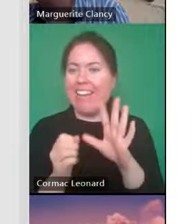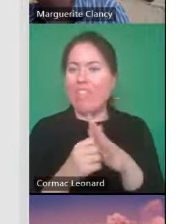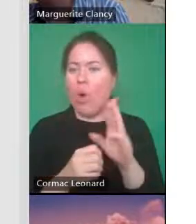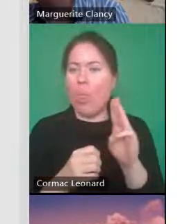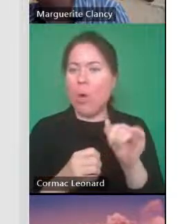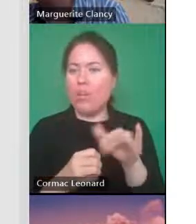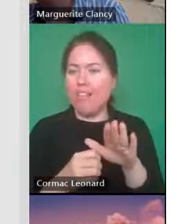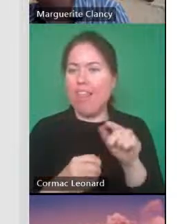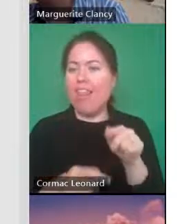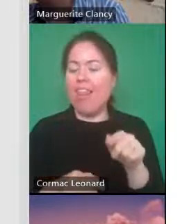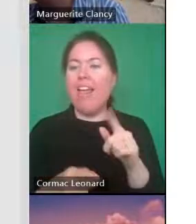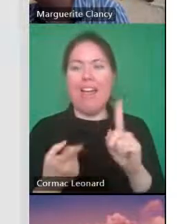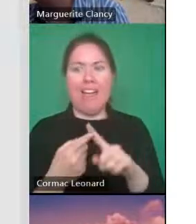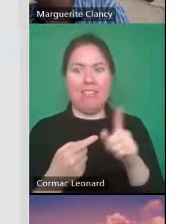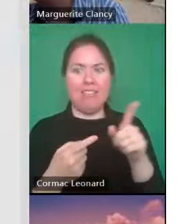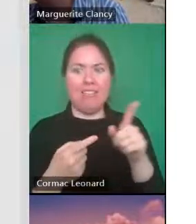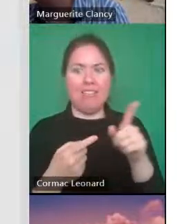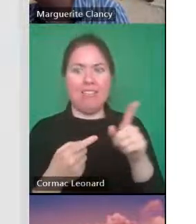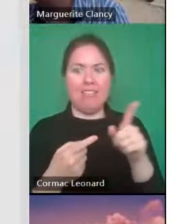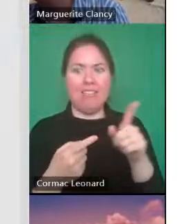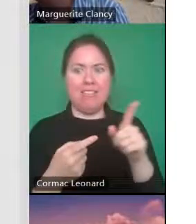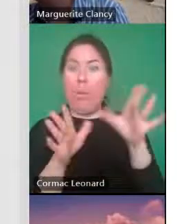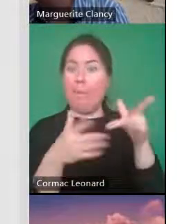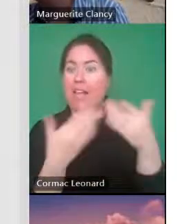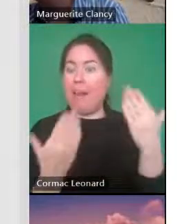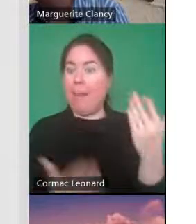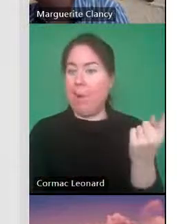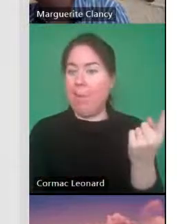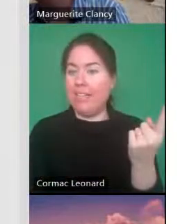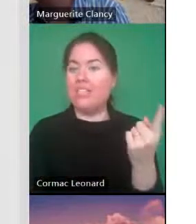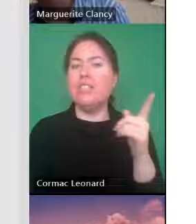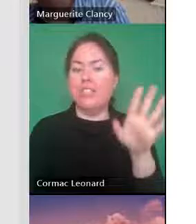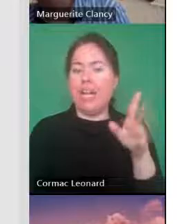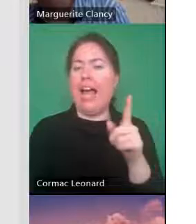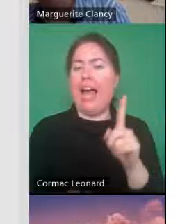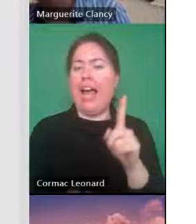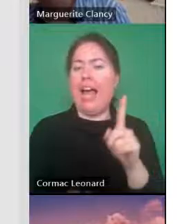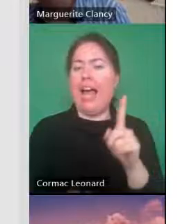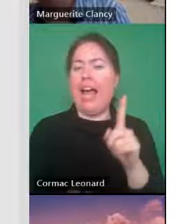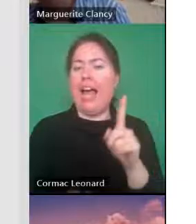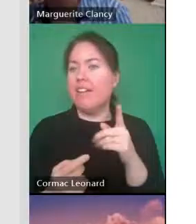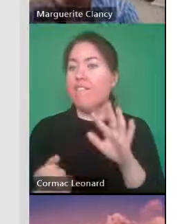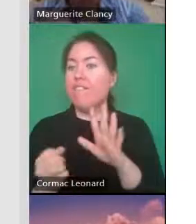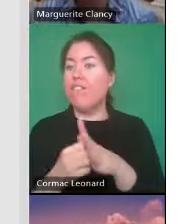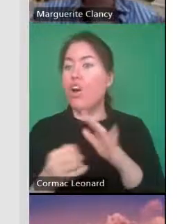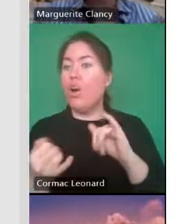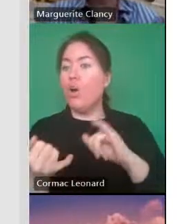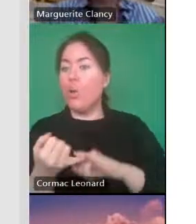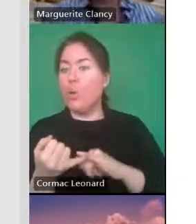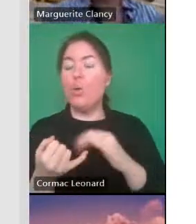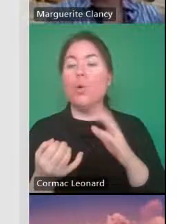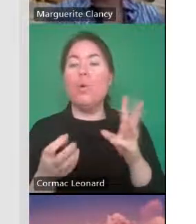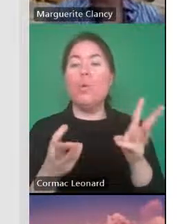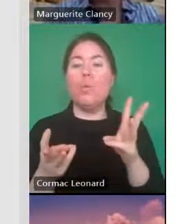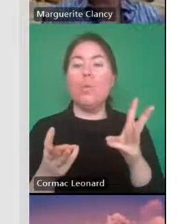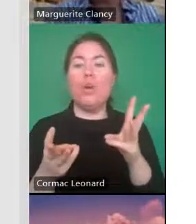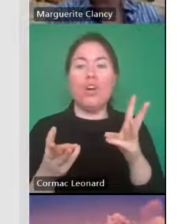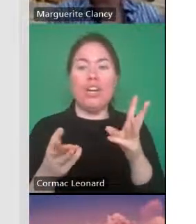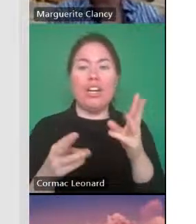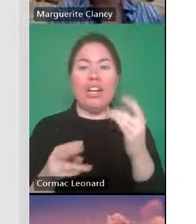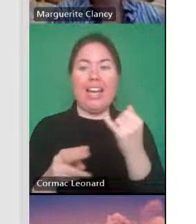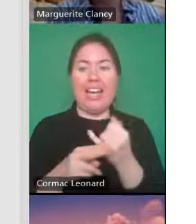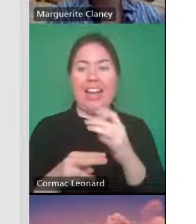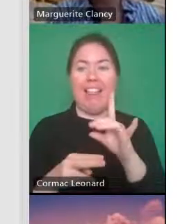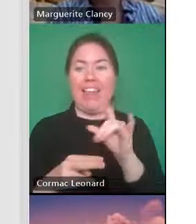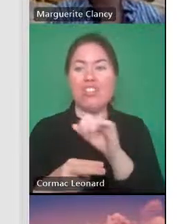our web page, and it'll be included for those of you within the HSE in the broadcast email